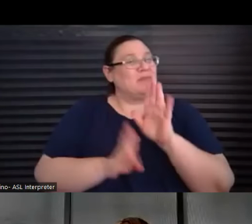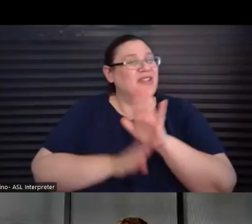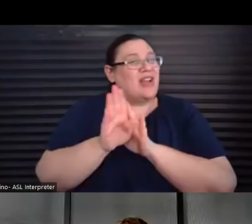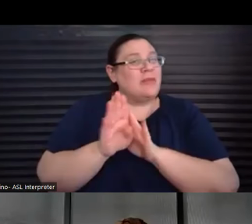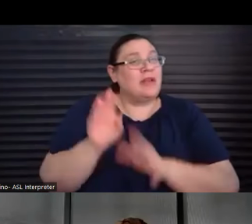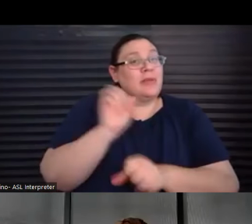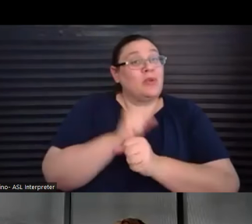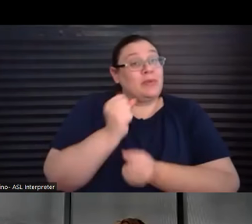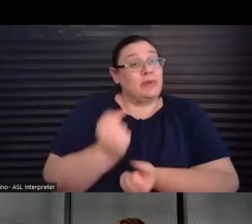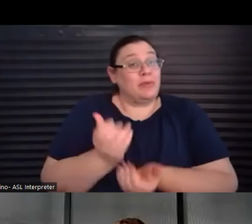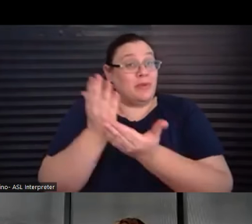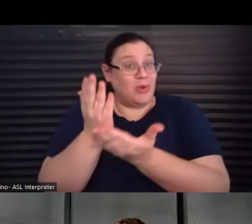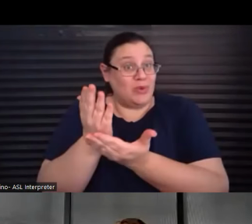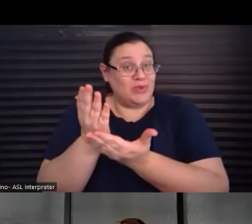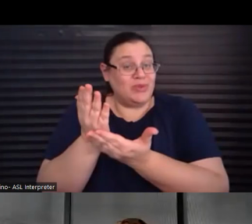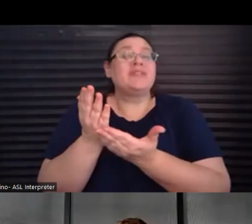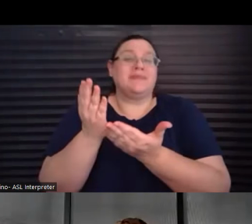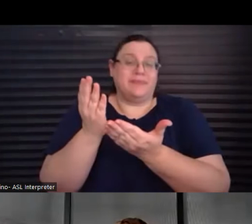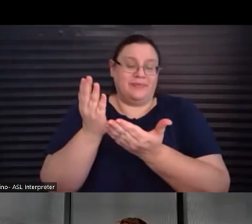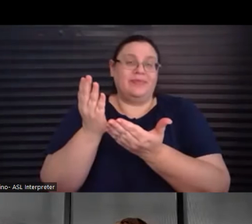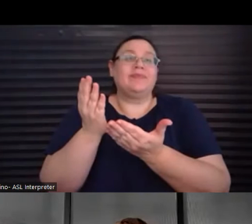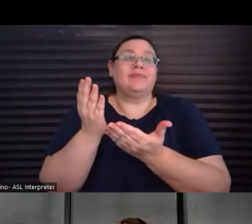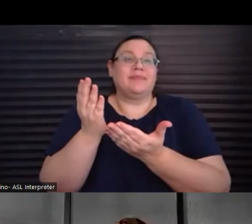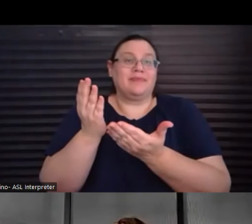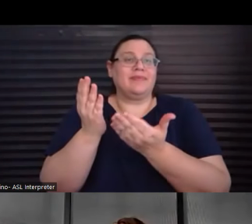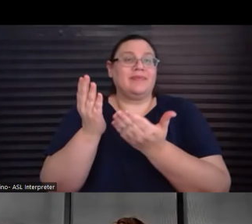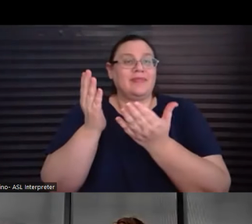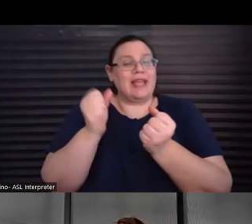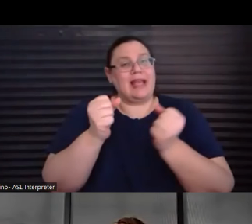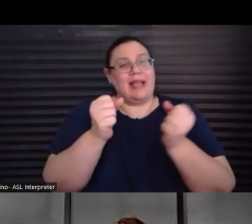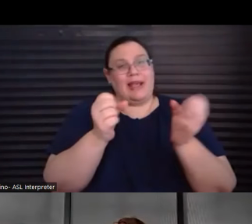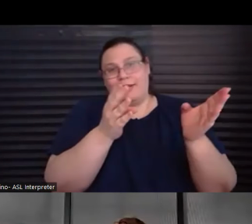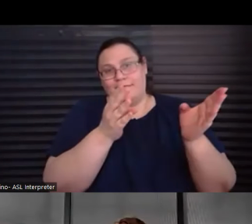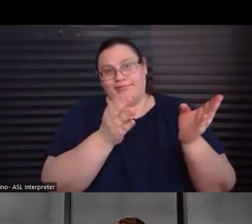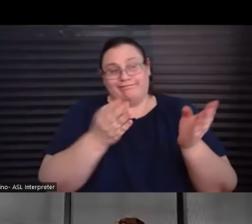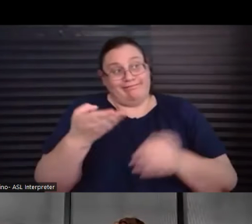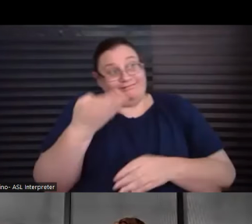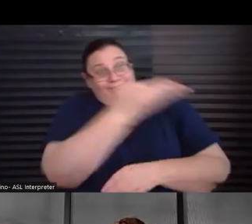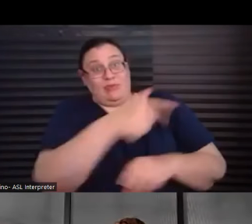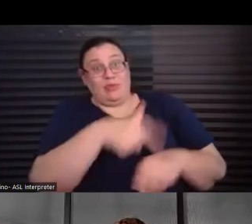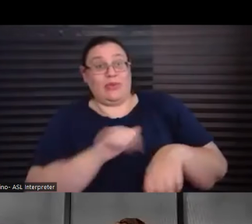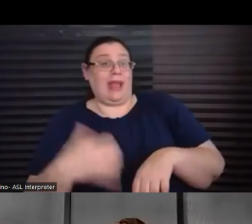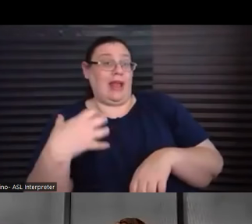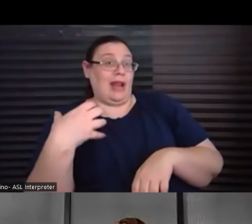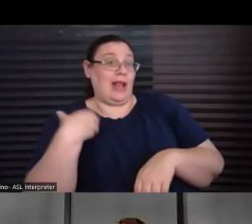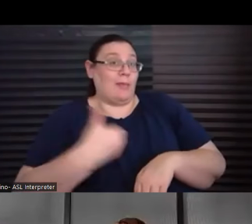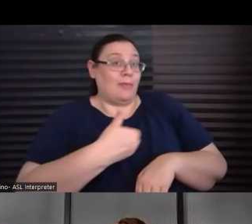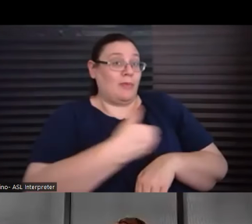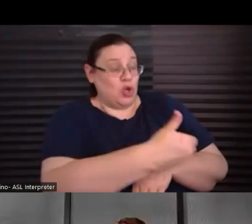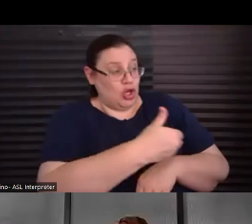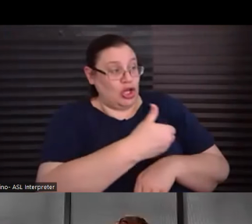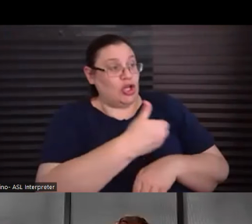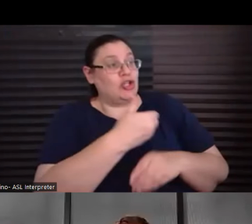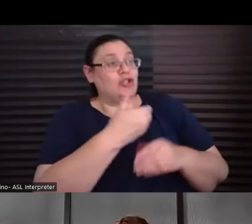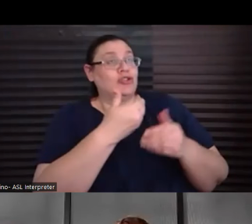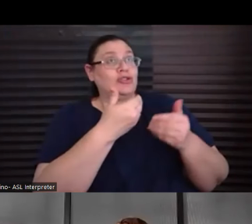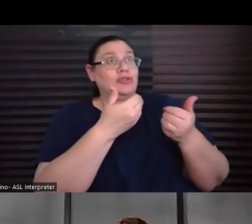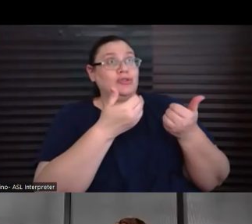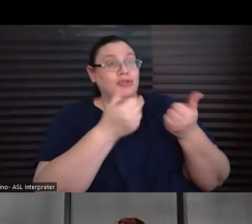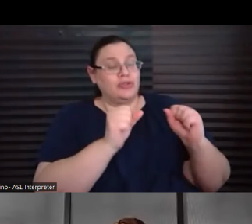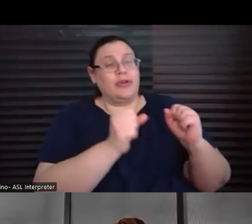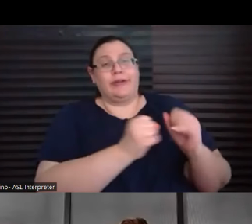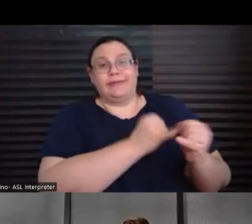proposals that they can then put towards the employer to try to